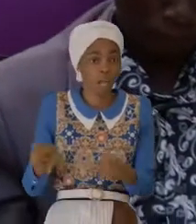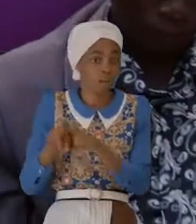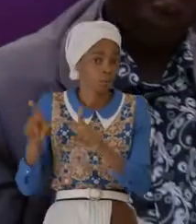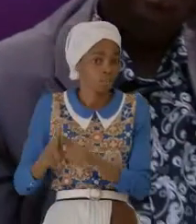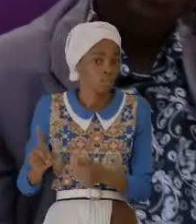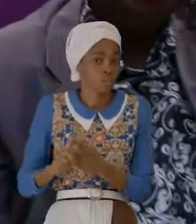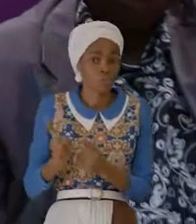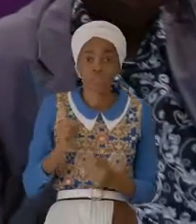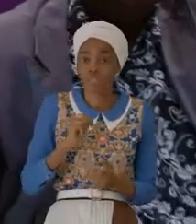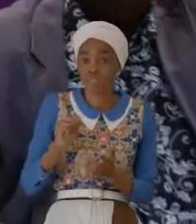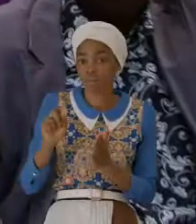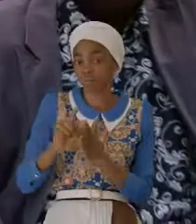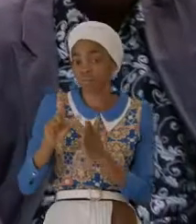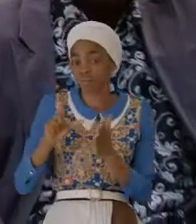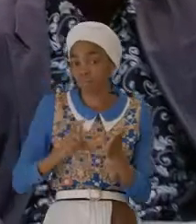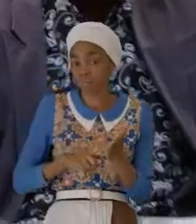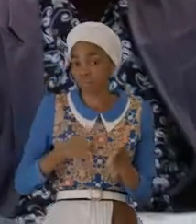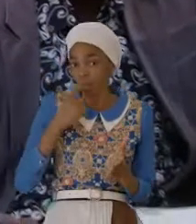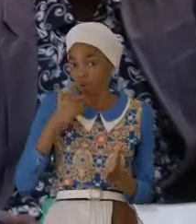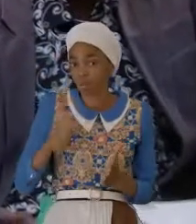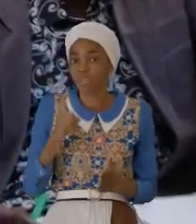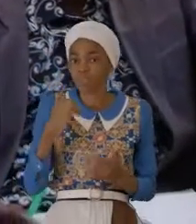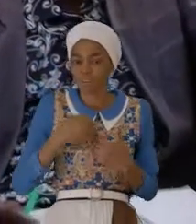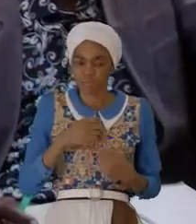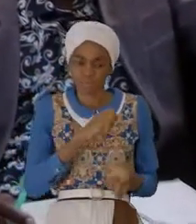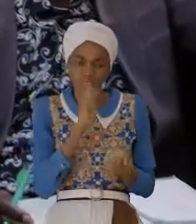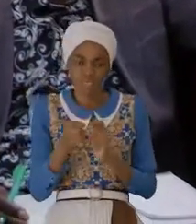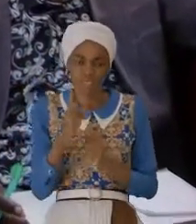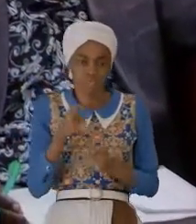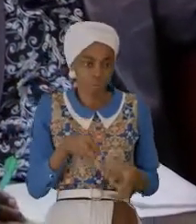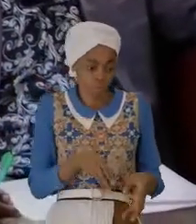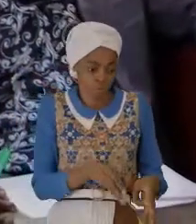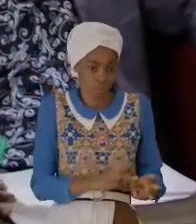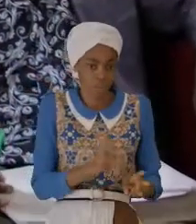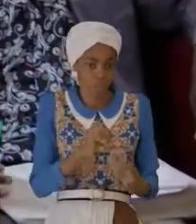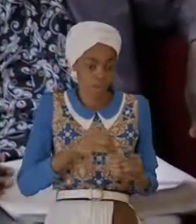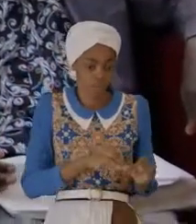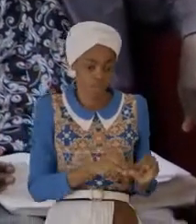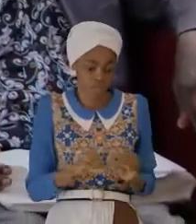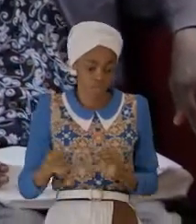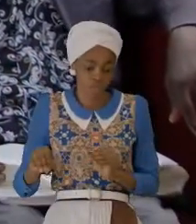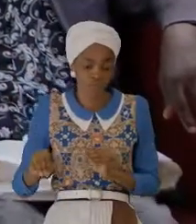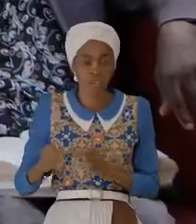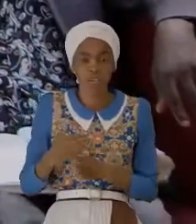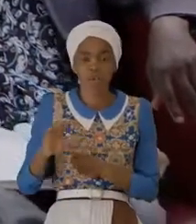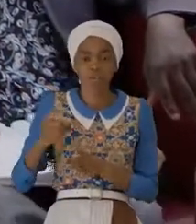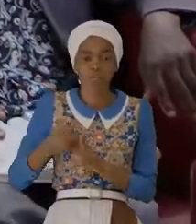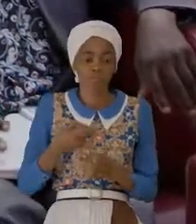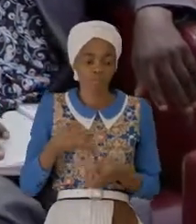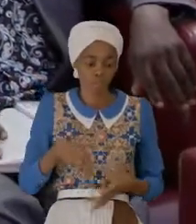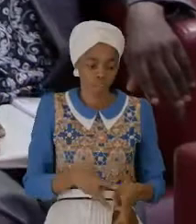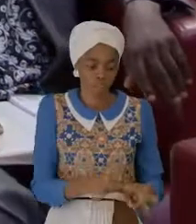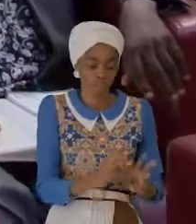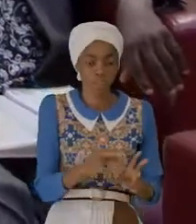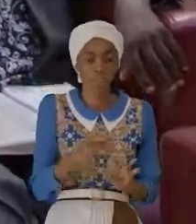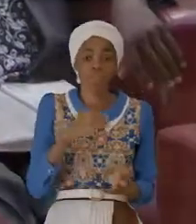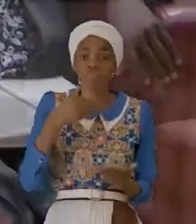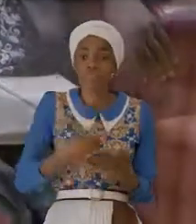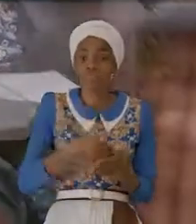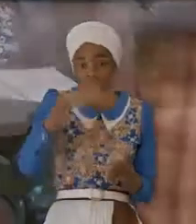changed your lane and you have moved away from the lane of the New Covenant